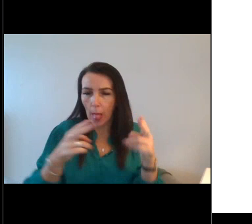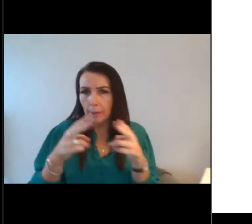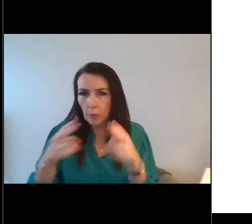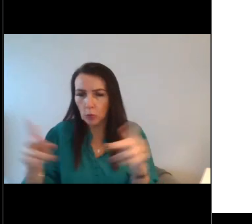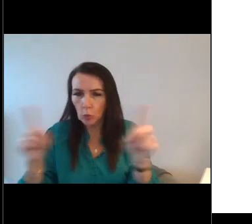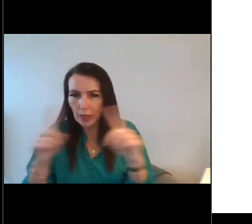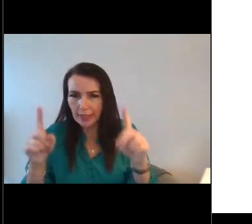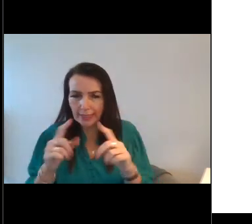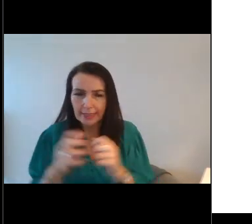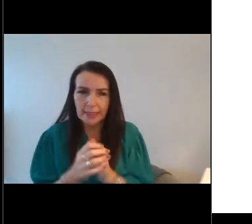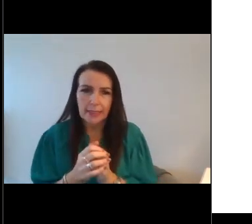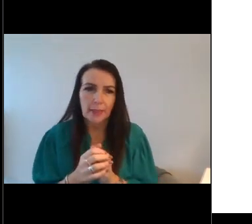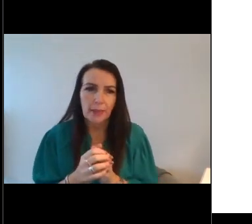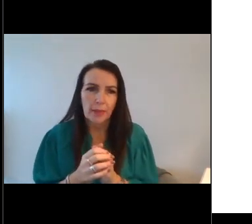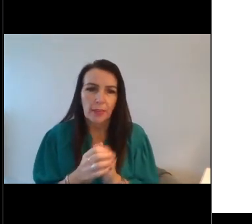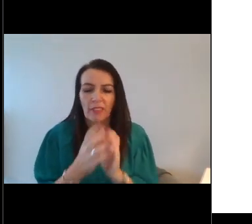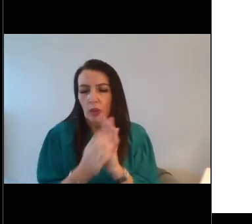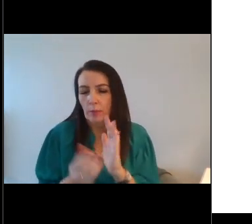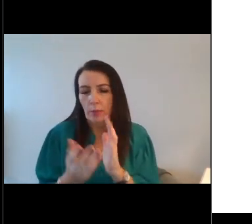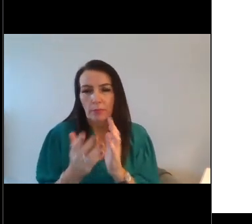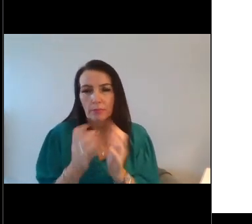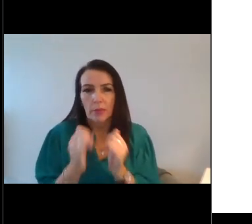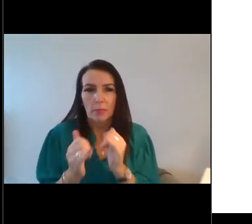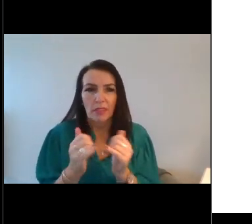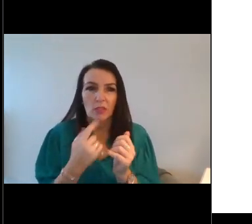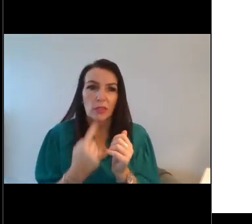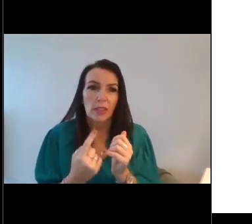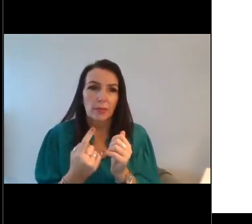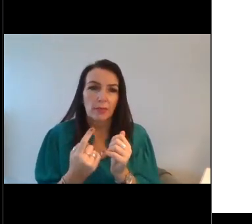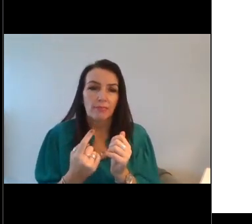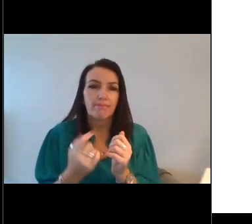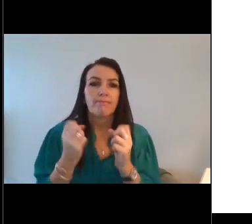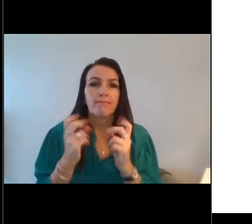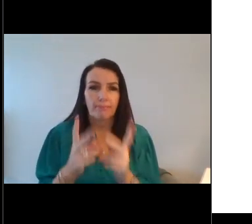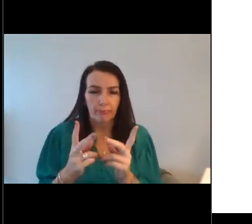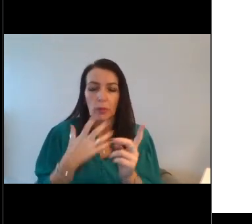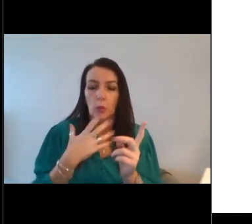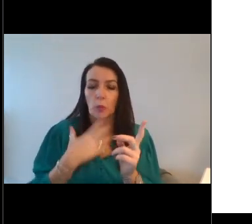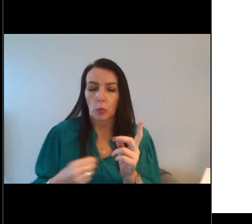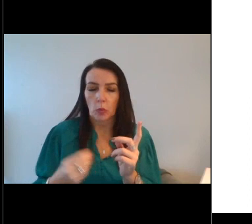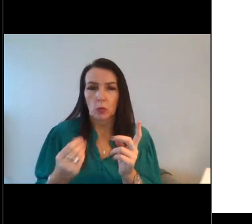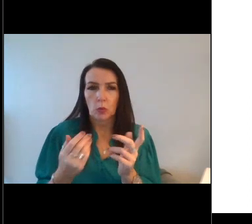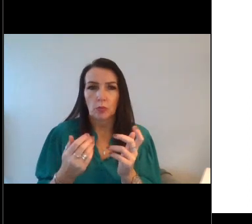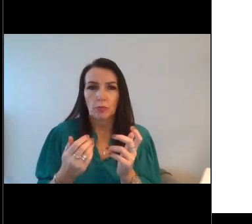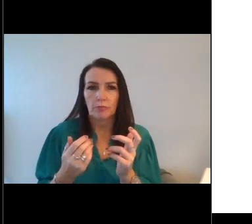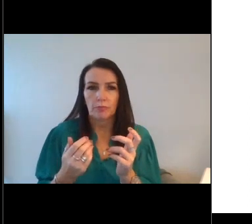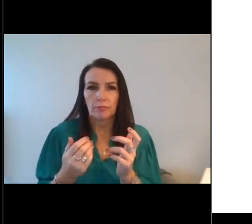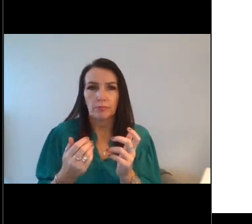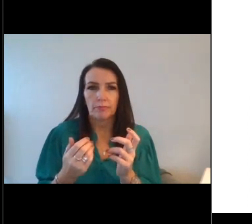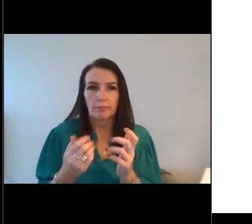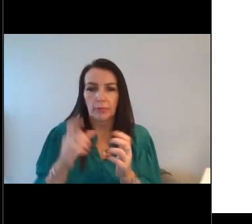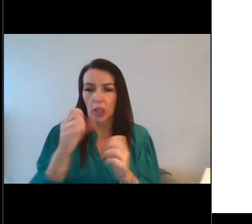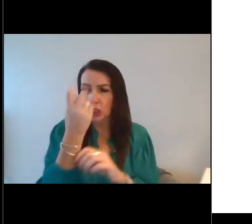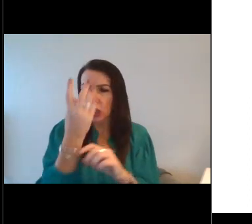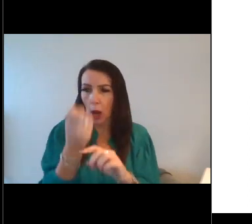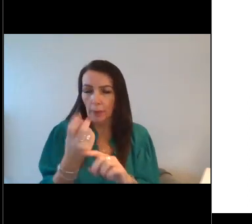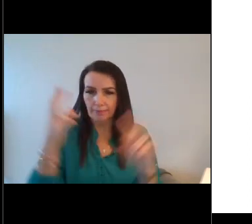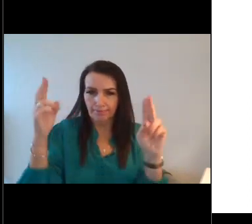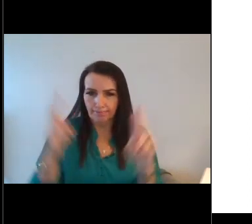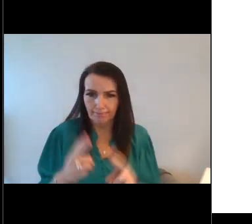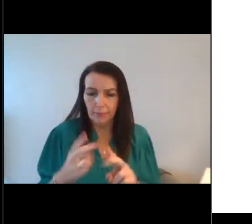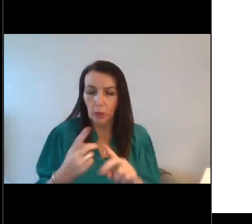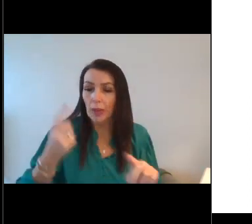is. So, for example, if you are saying, right, we want to cut carbon as quickly as we can, you